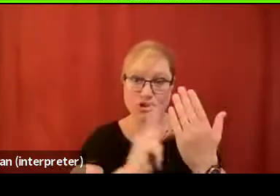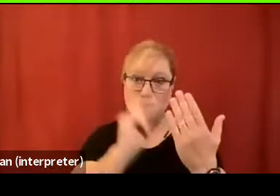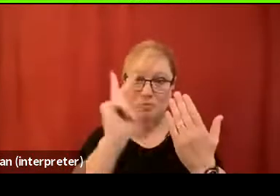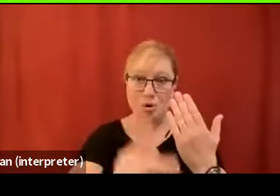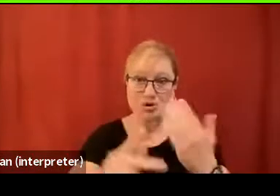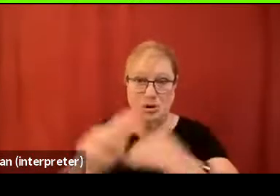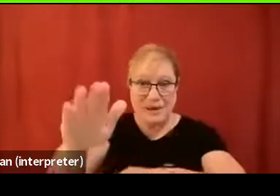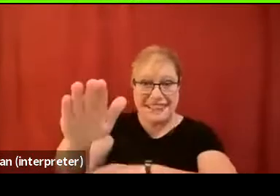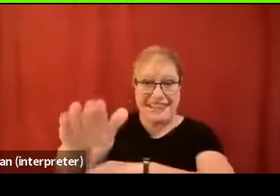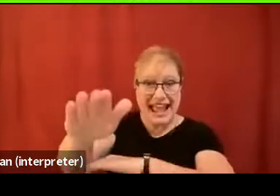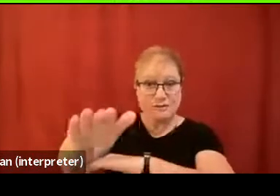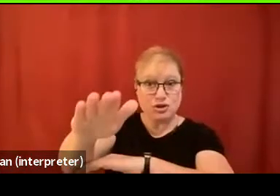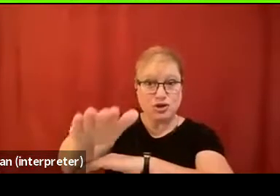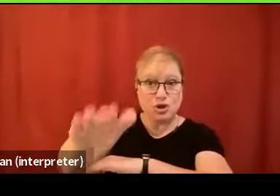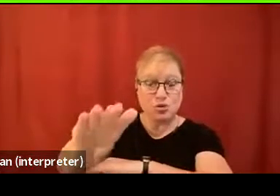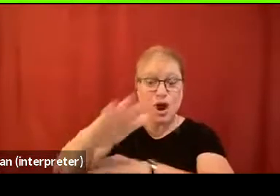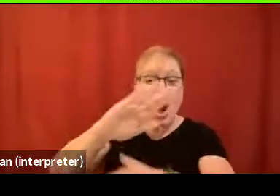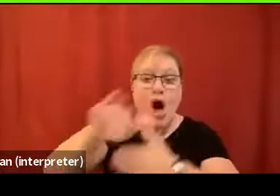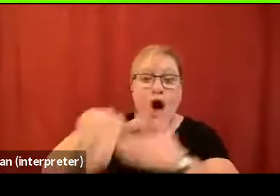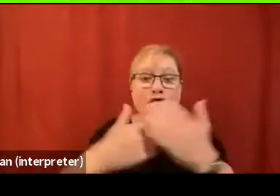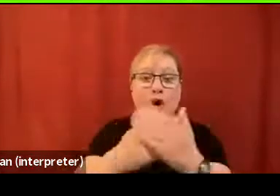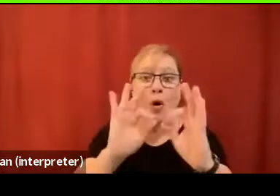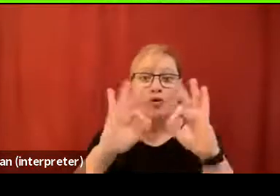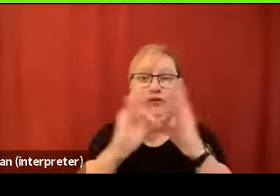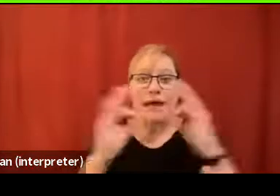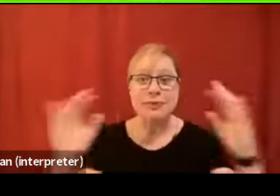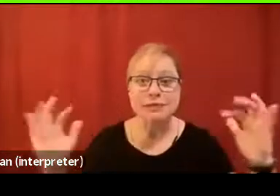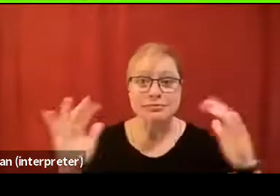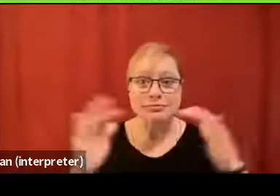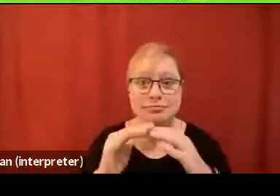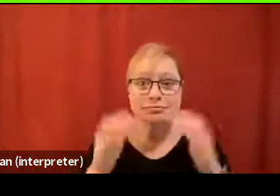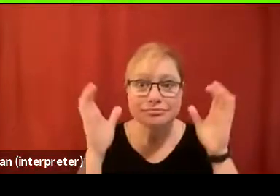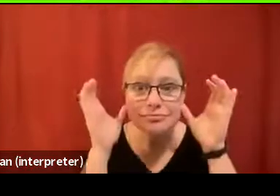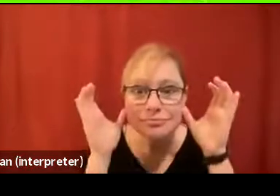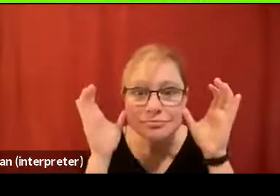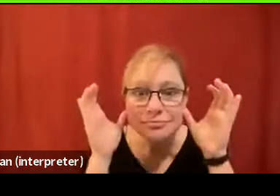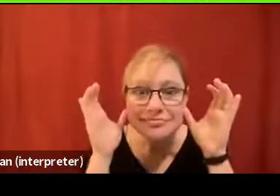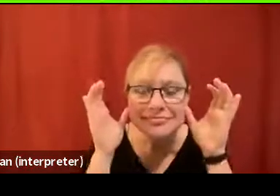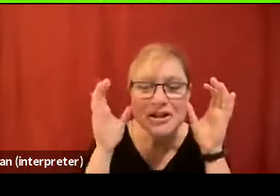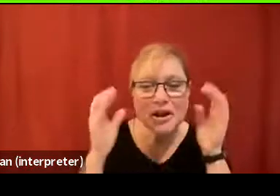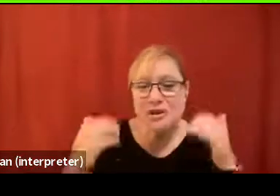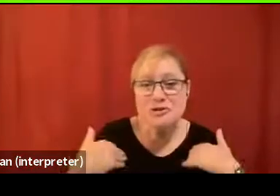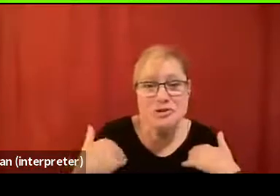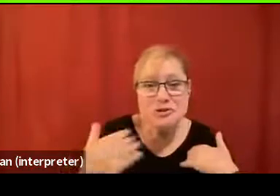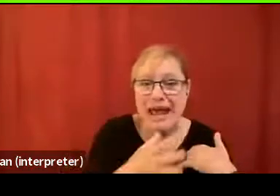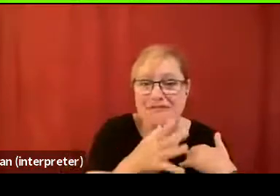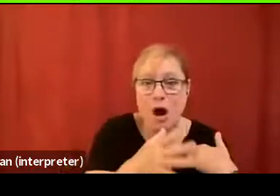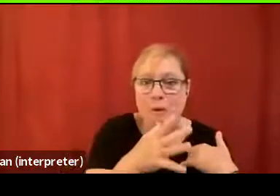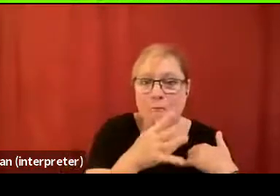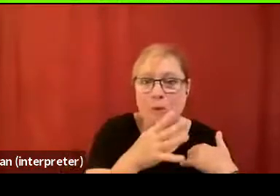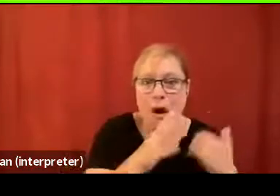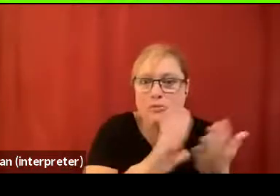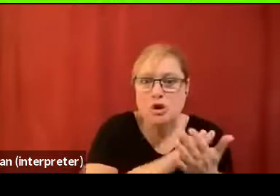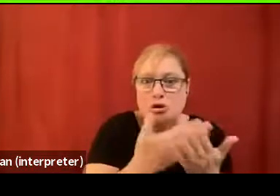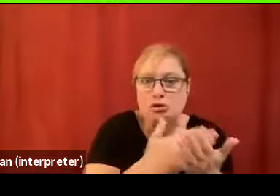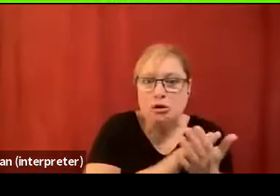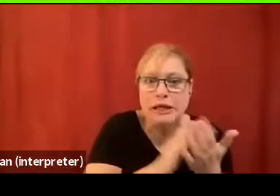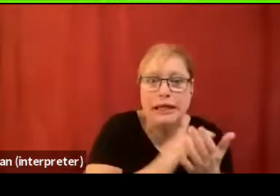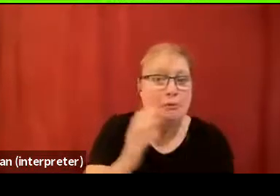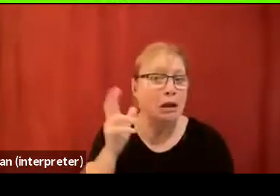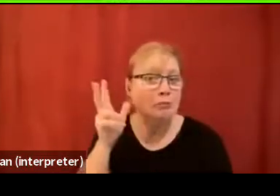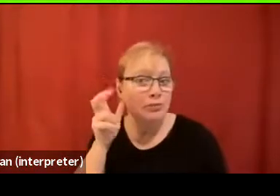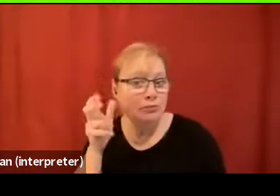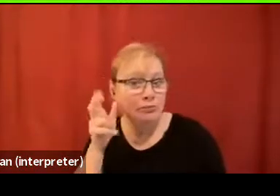or late afternoon, the whole family would listen. So you might have mothers sitting around cooking and the radio is on, and so they're getting